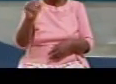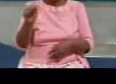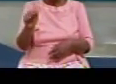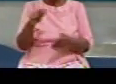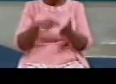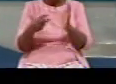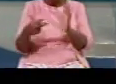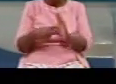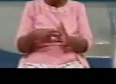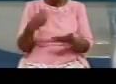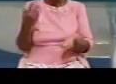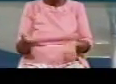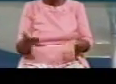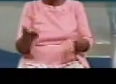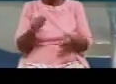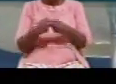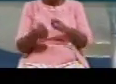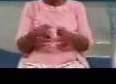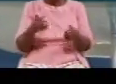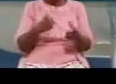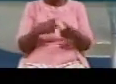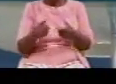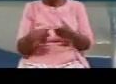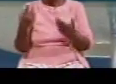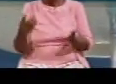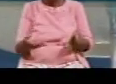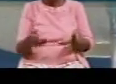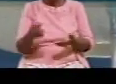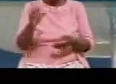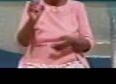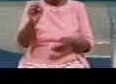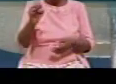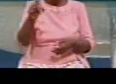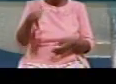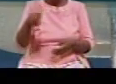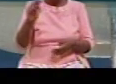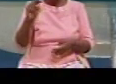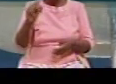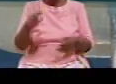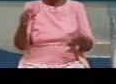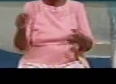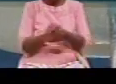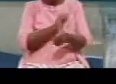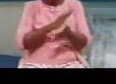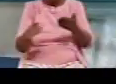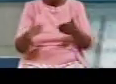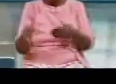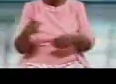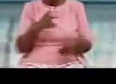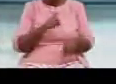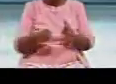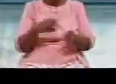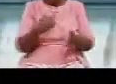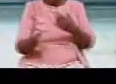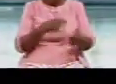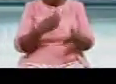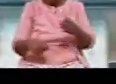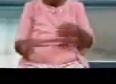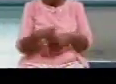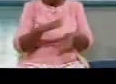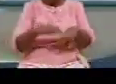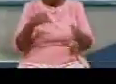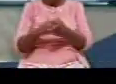spinal bondage or damage. Whatever they call it, Jesus said, whom Satan